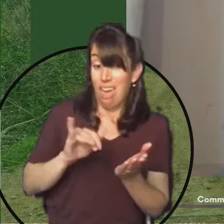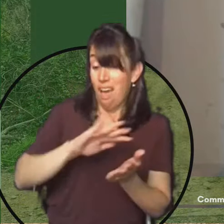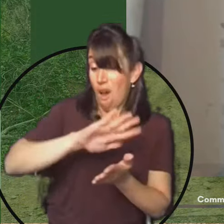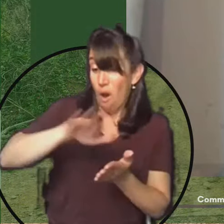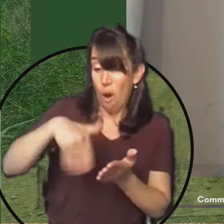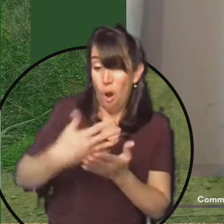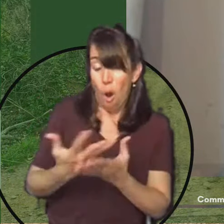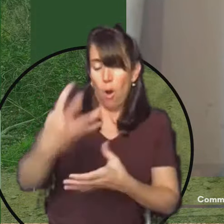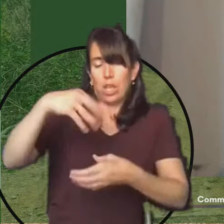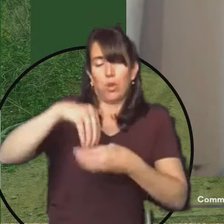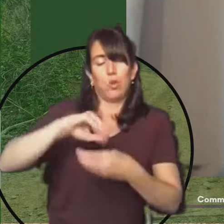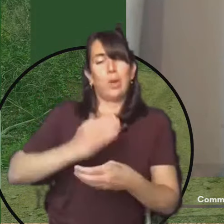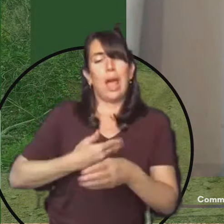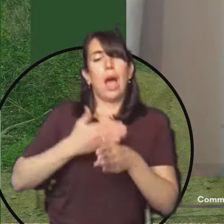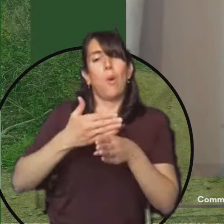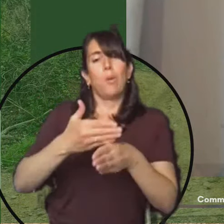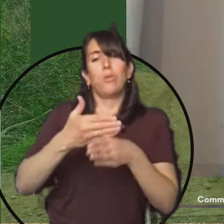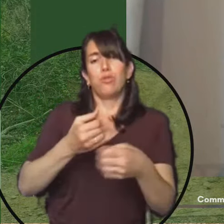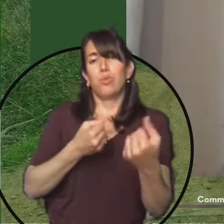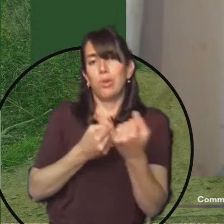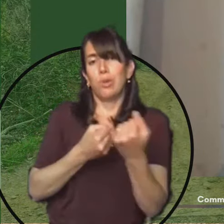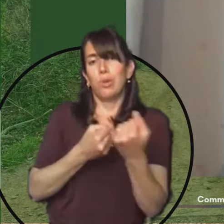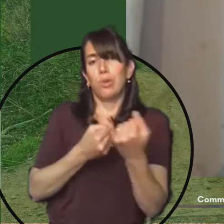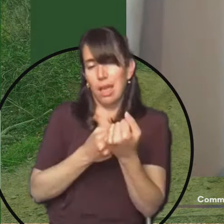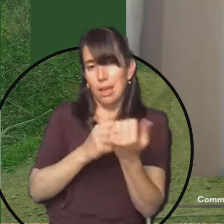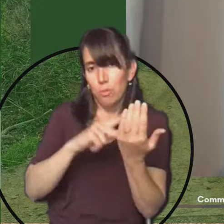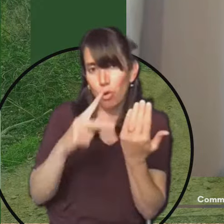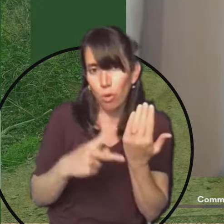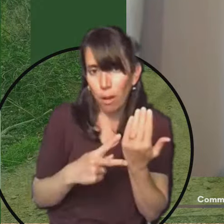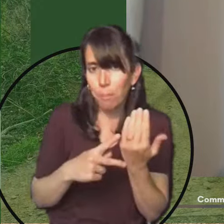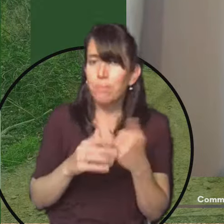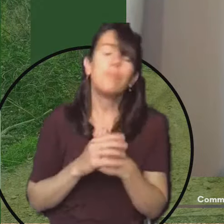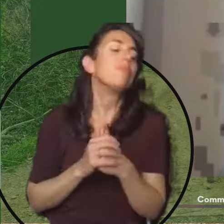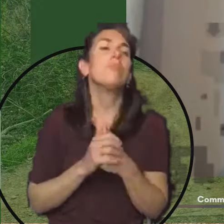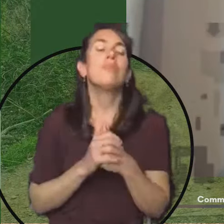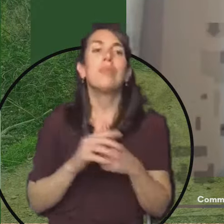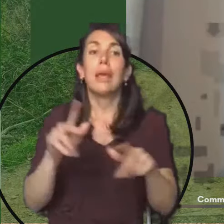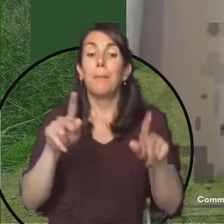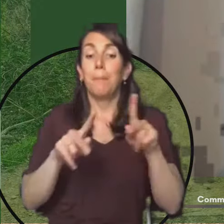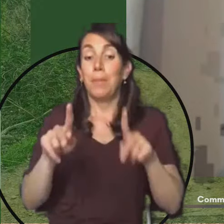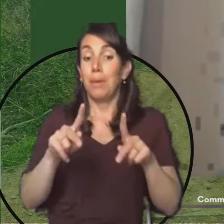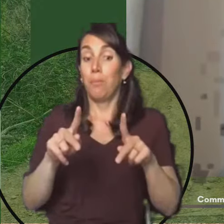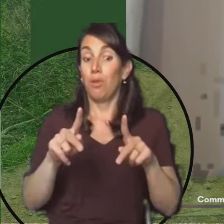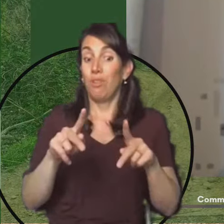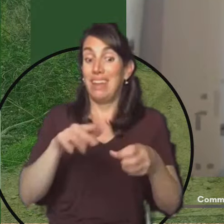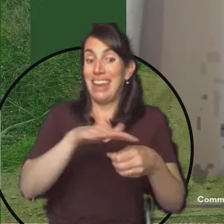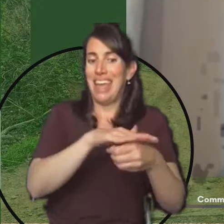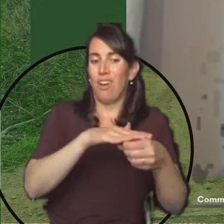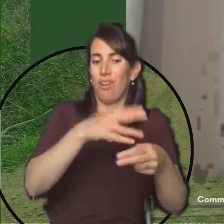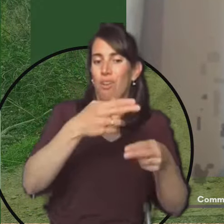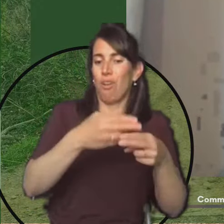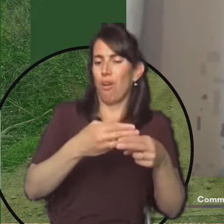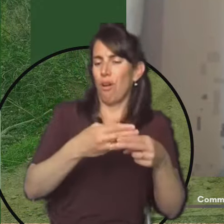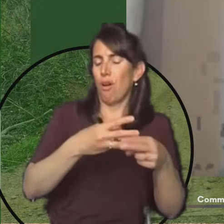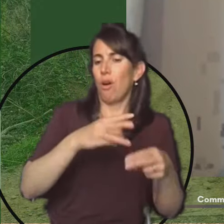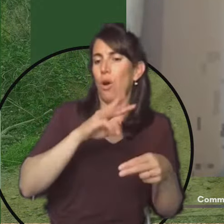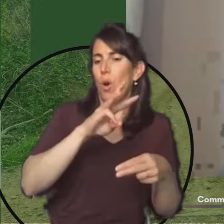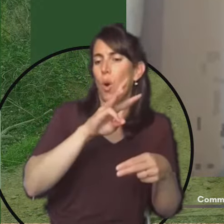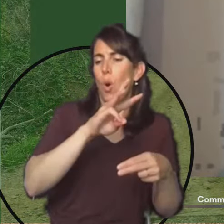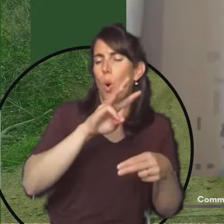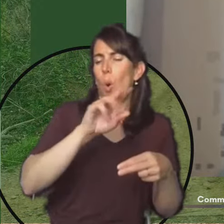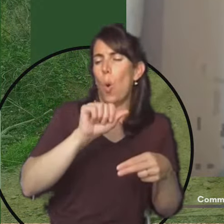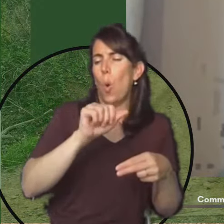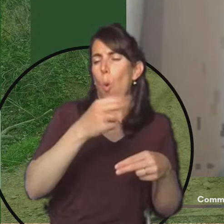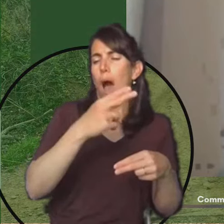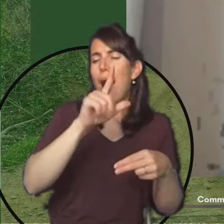And again, that goes on. Even when we were folks were at what we now have dubbed Willani Park or Willani Forest, one of